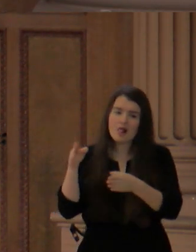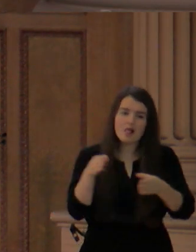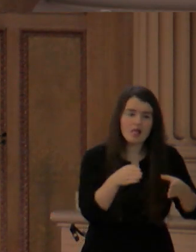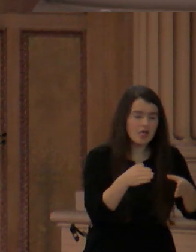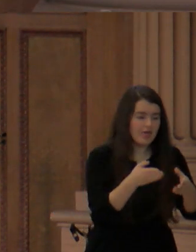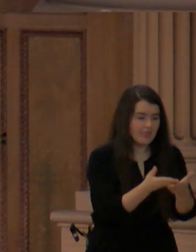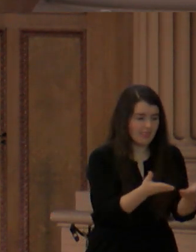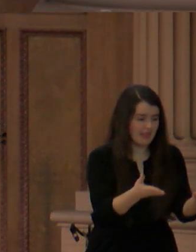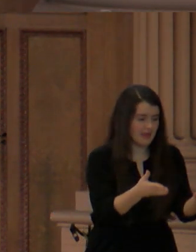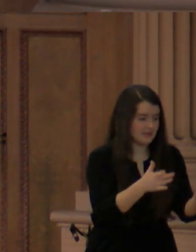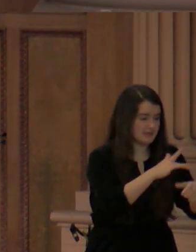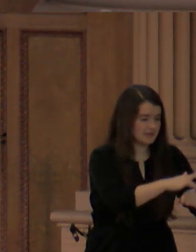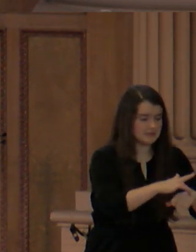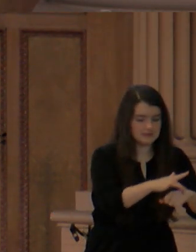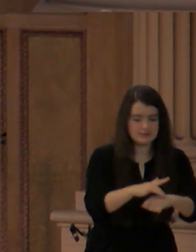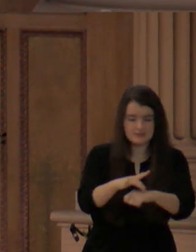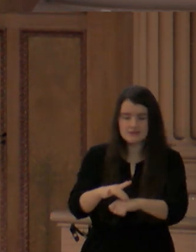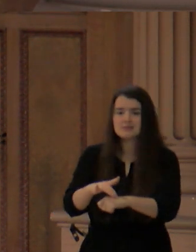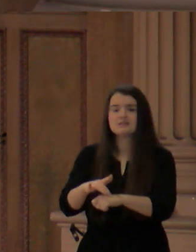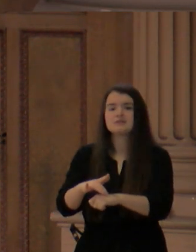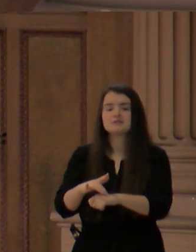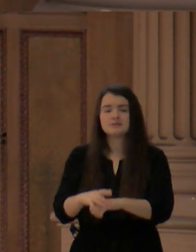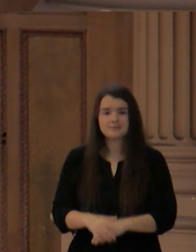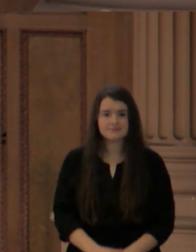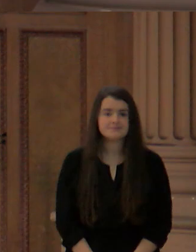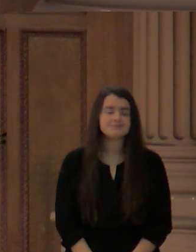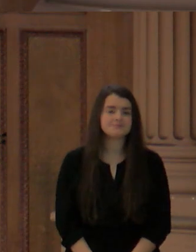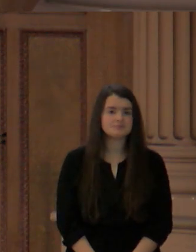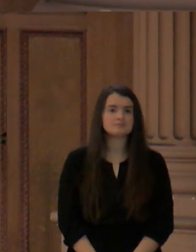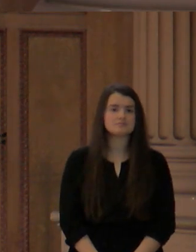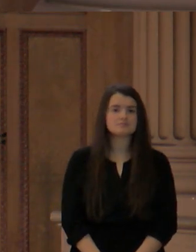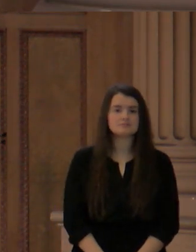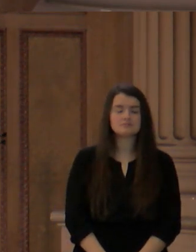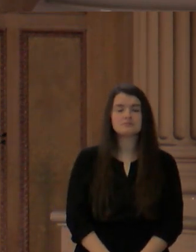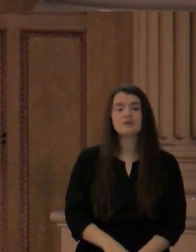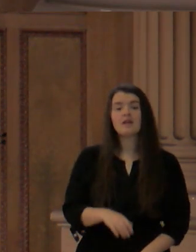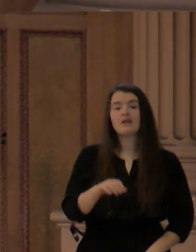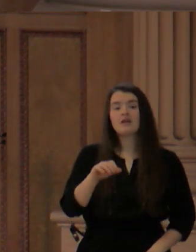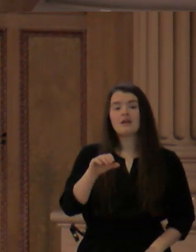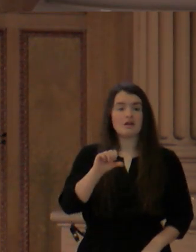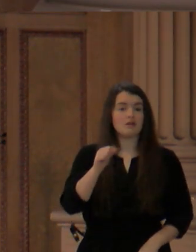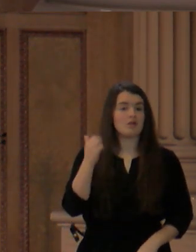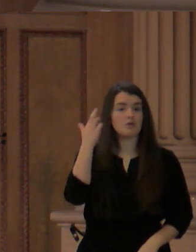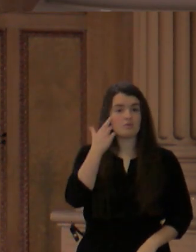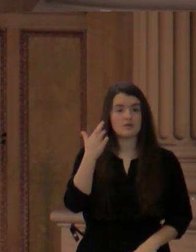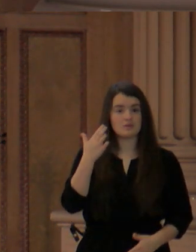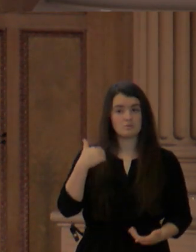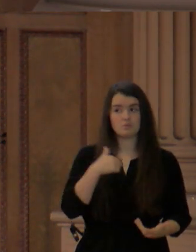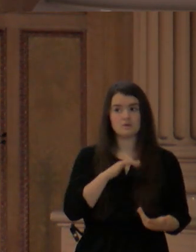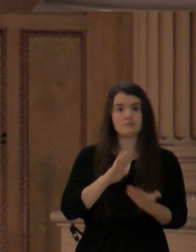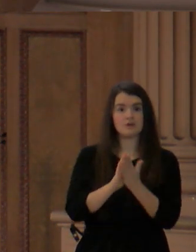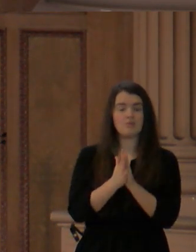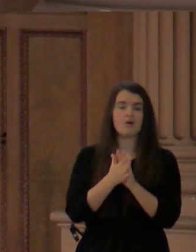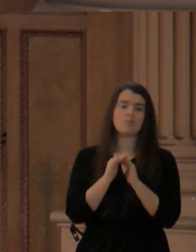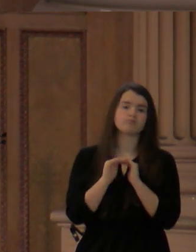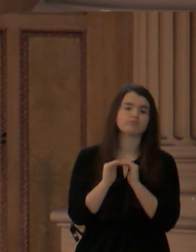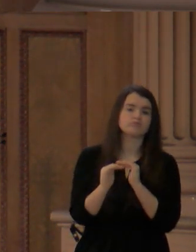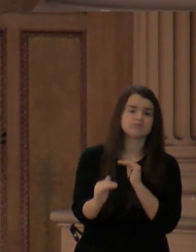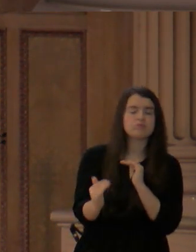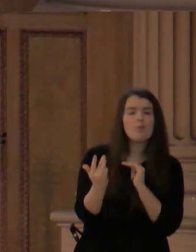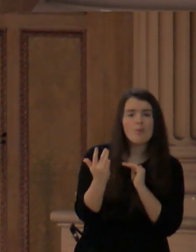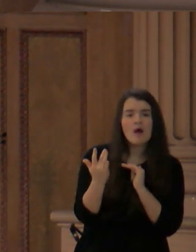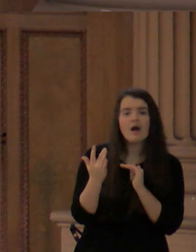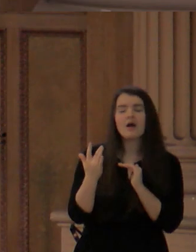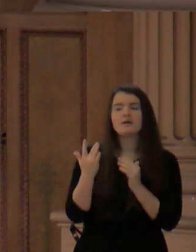another of Anasaur's reasons for our apathy is just the triviality of our day and the way that we mix important news with totally